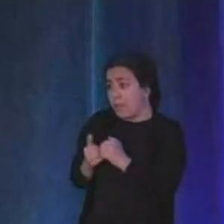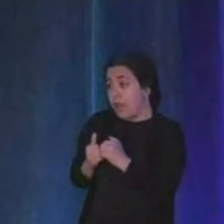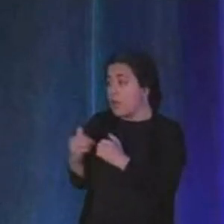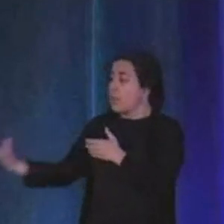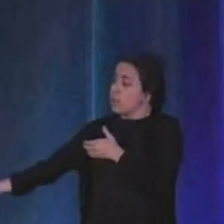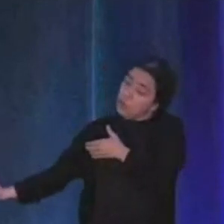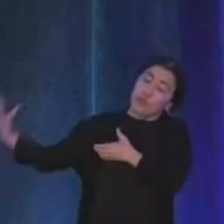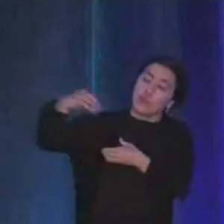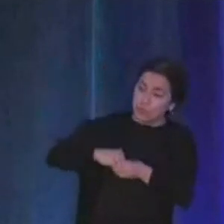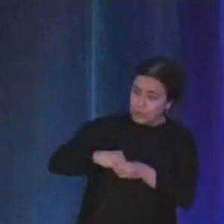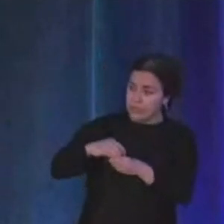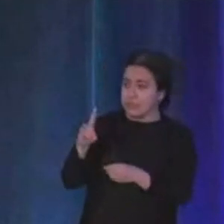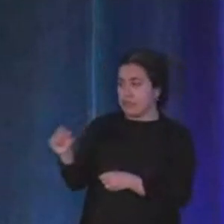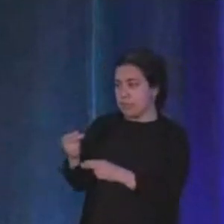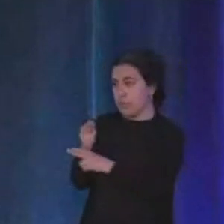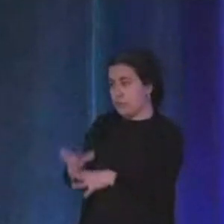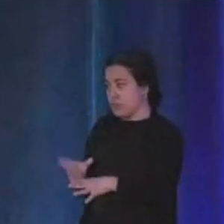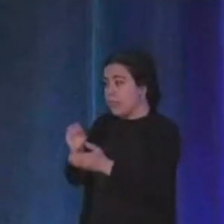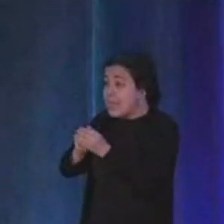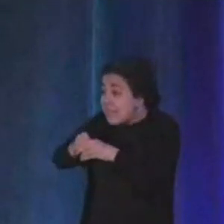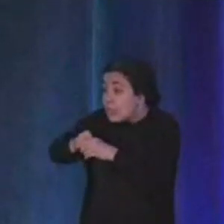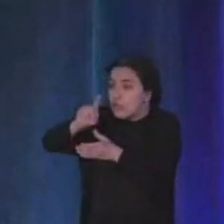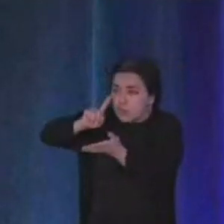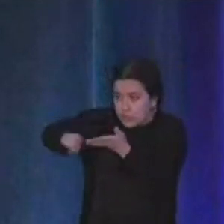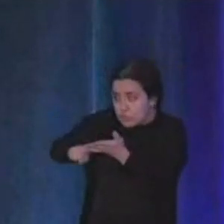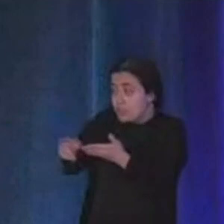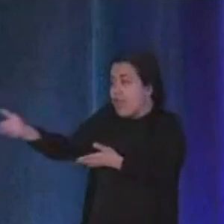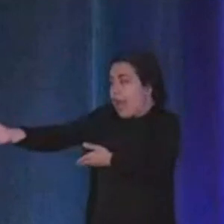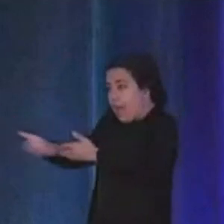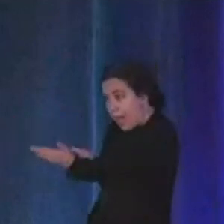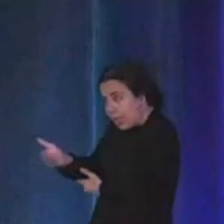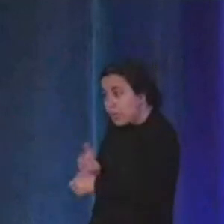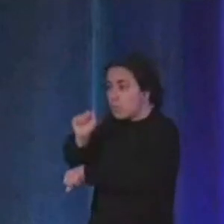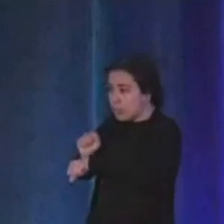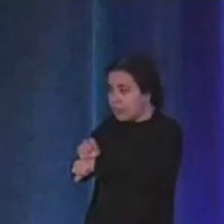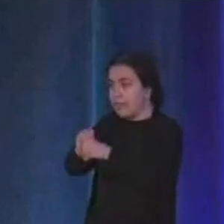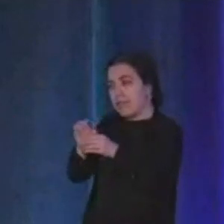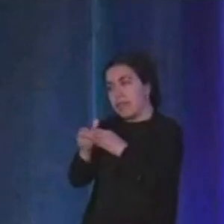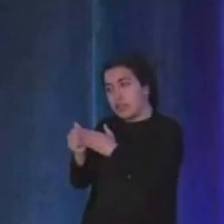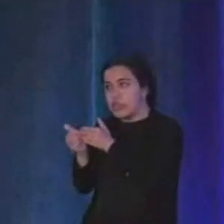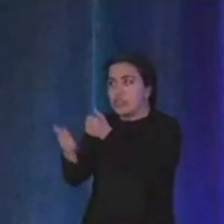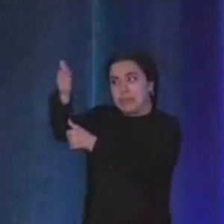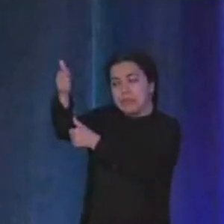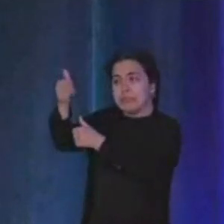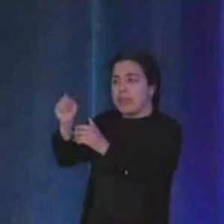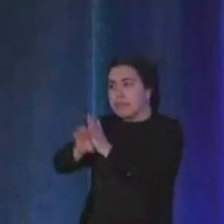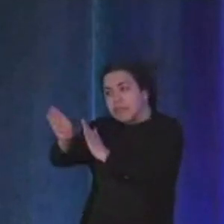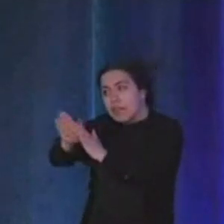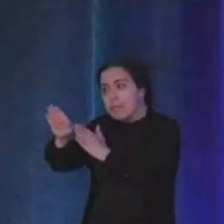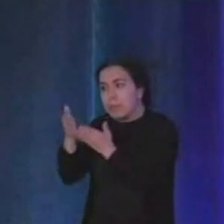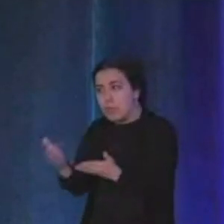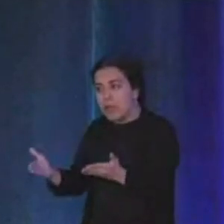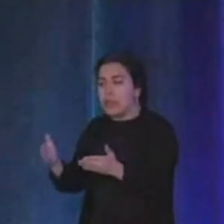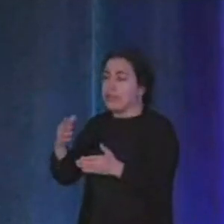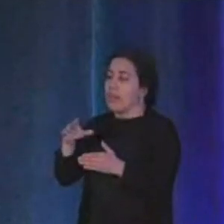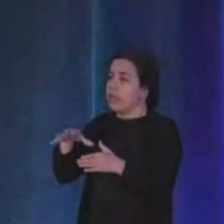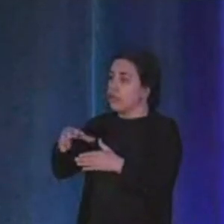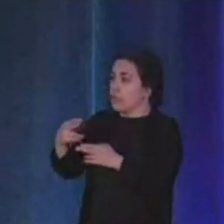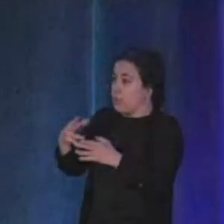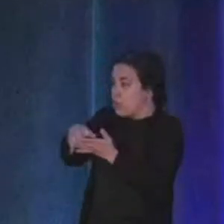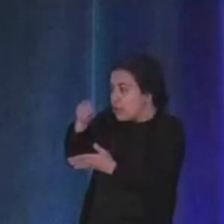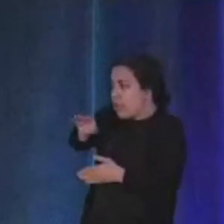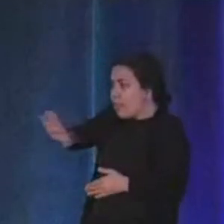including disabled users in research, hiring disabled people in leadership and product development, learning the tools that those users use, and expanding our